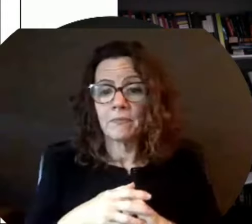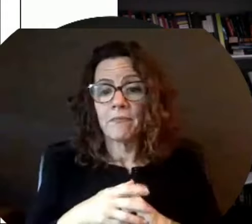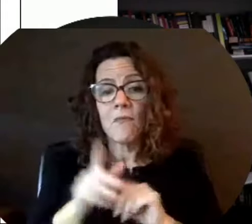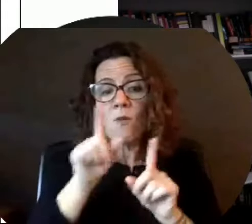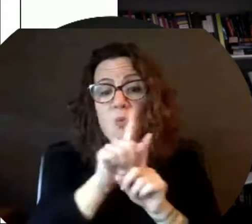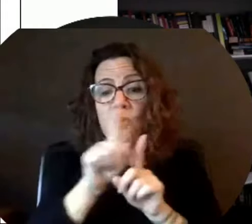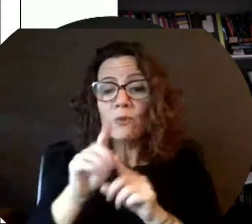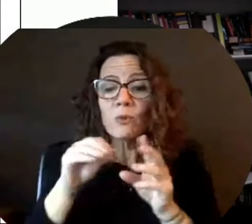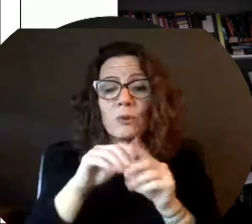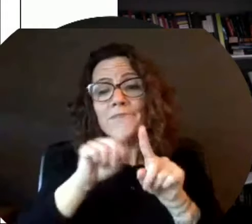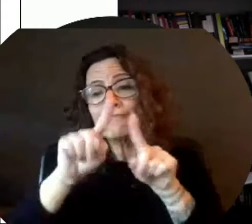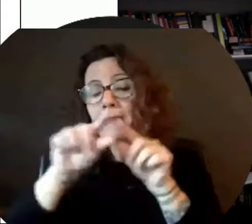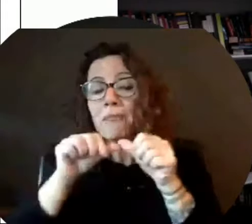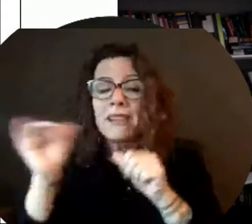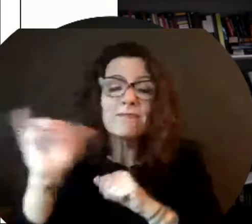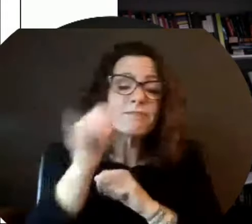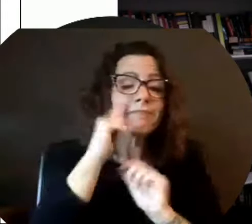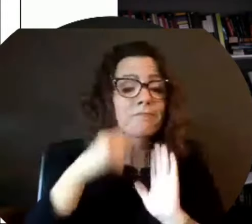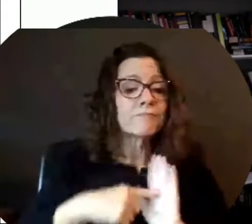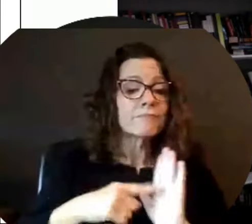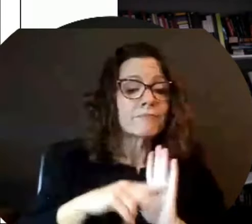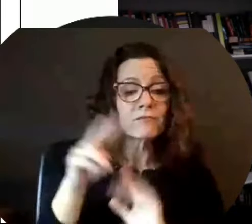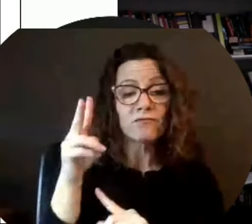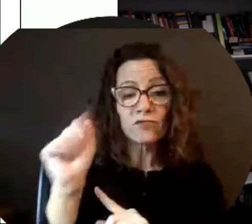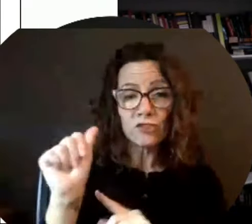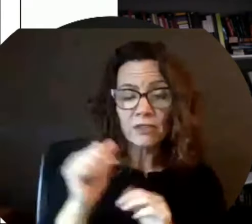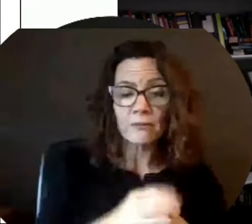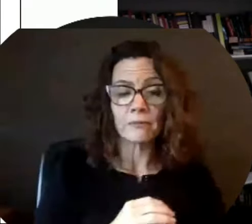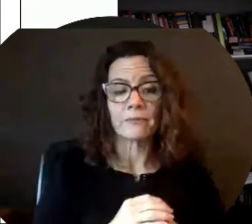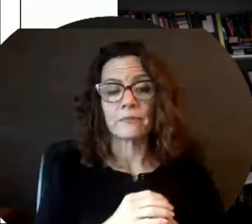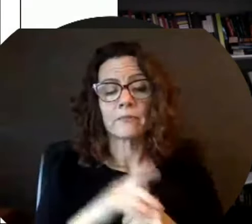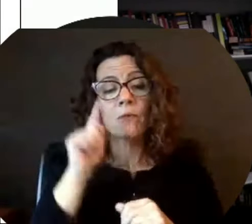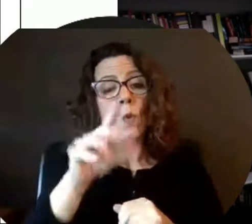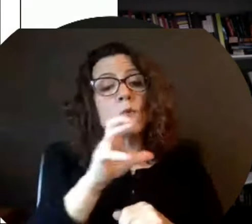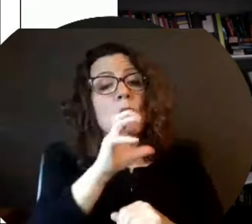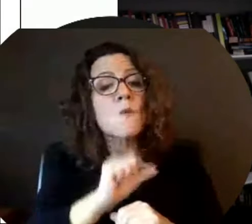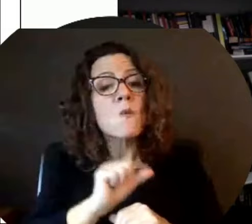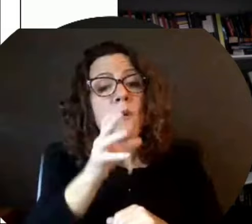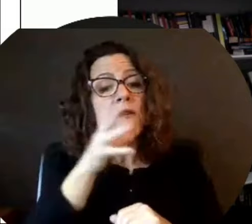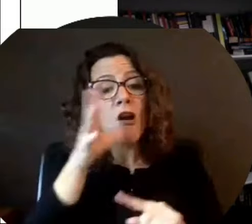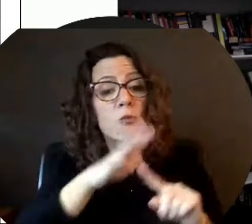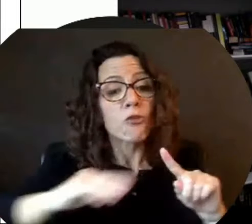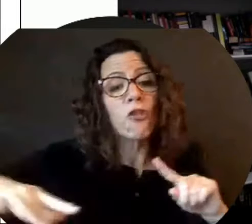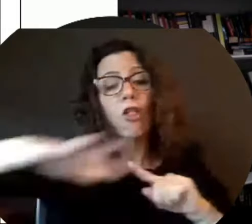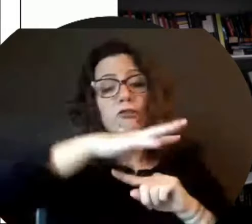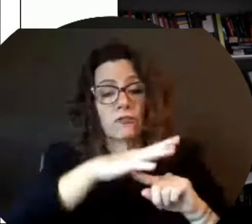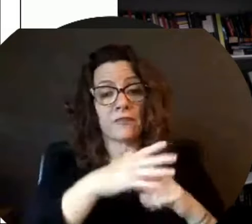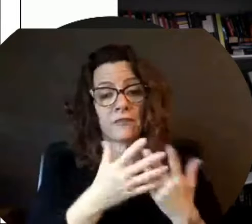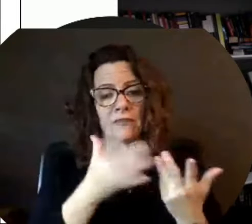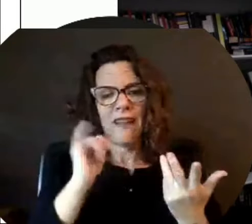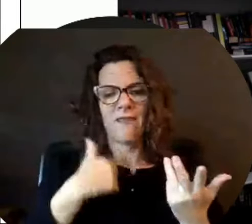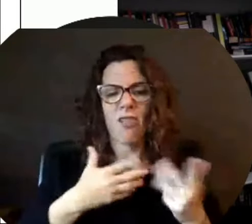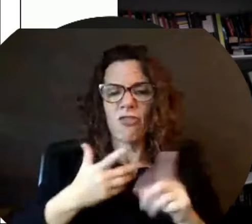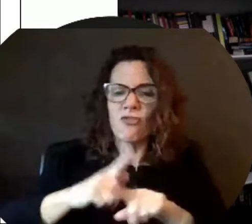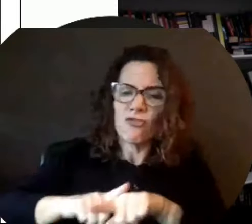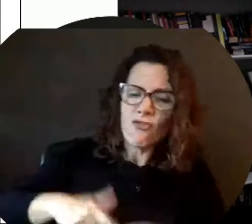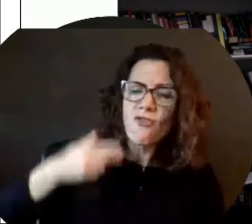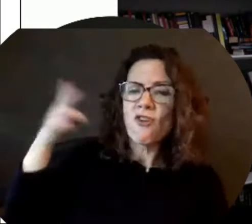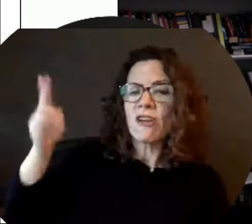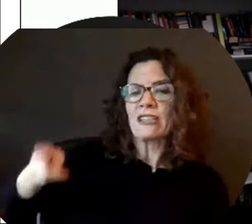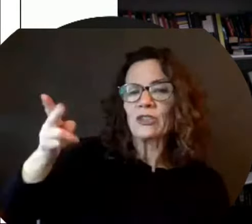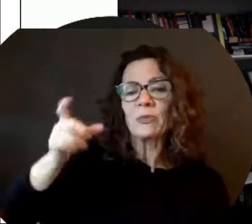have a long history of being disposable as landscapes, that being tied to the history of disposability from slavery and Jim Crow